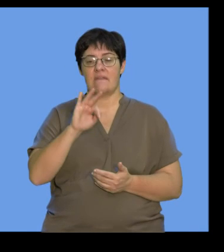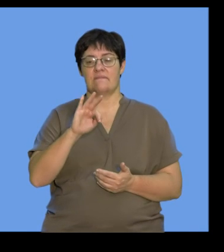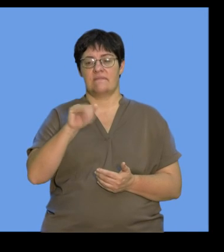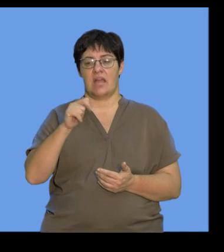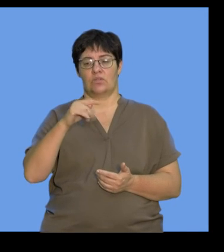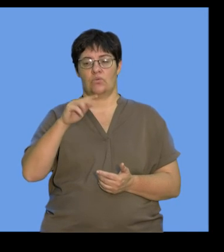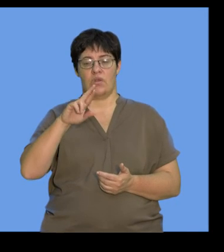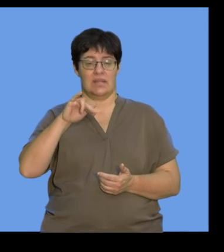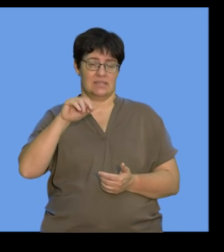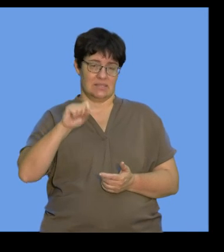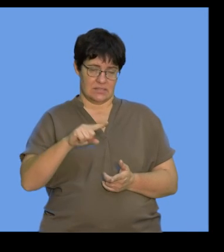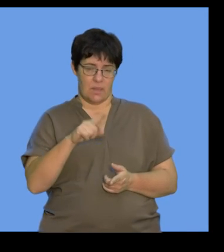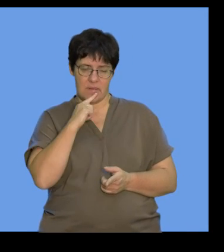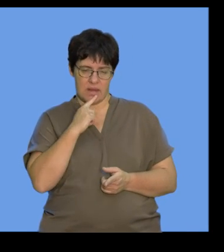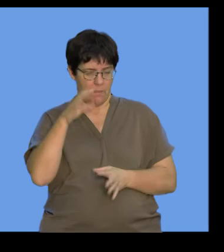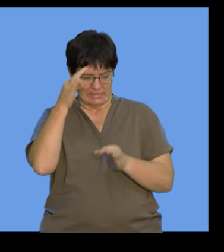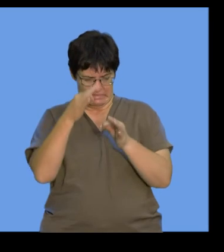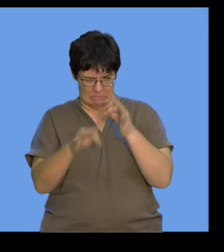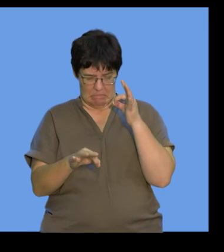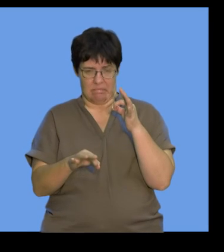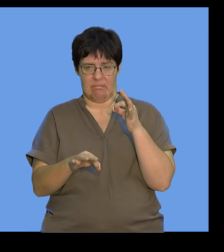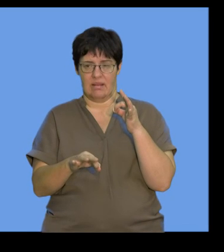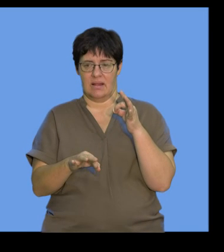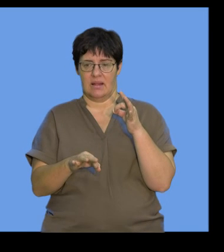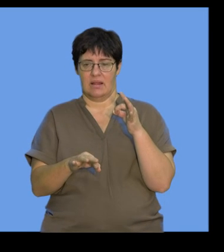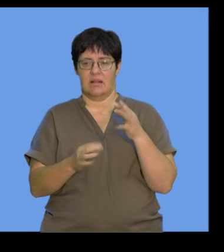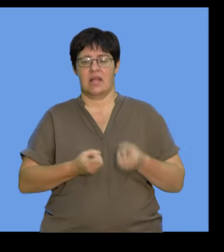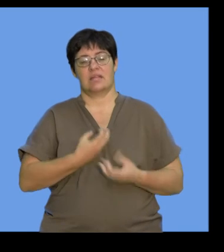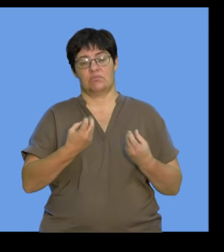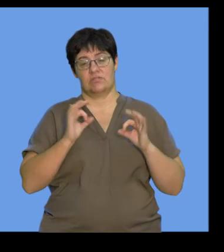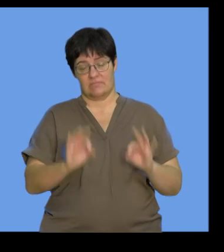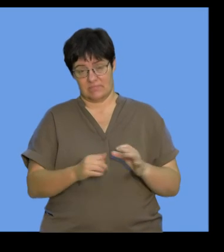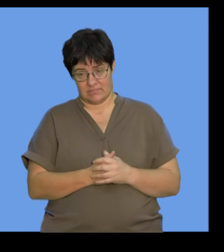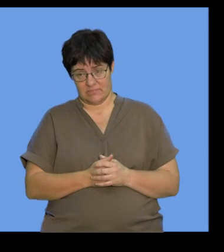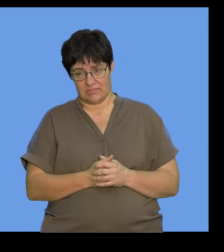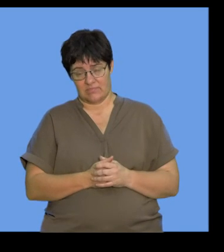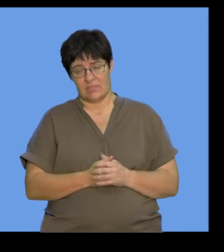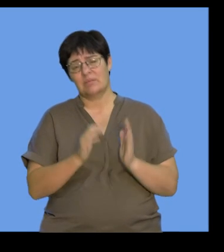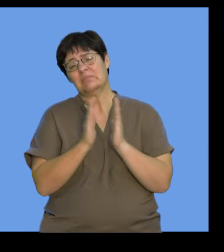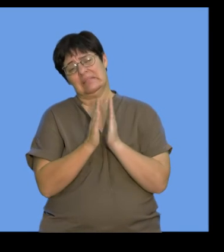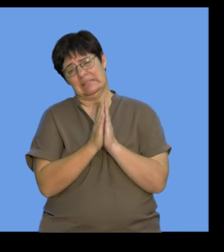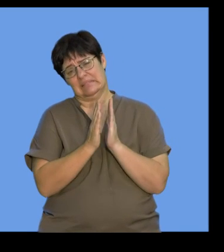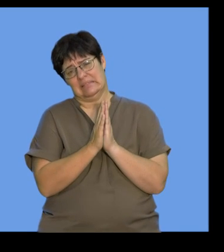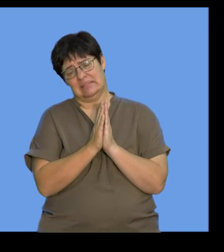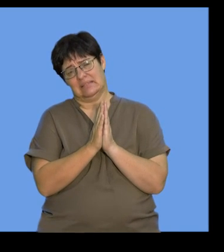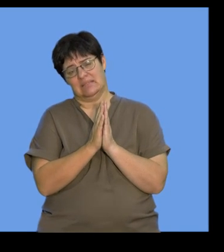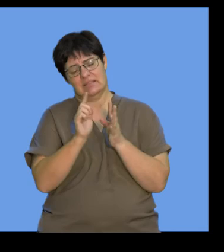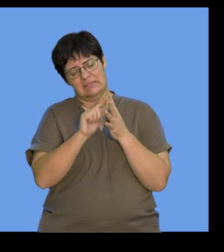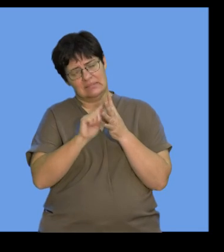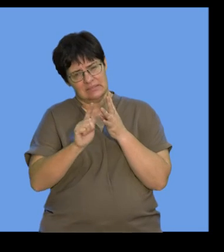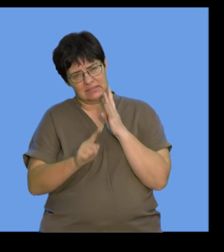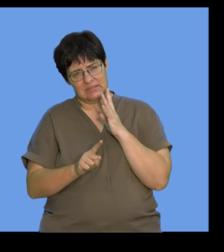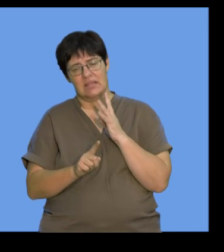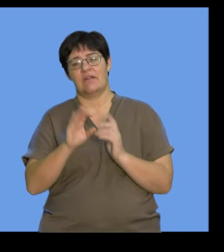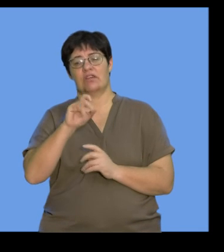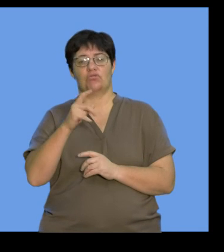to find the simplest expression, right? And please remember the types of factorization that